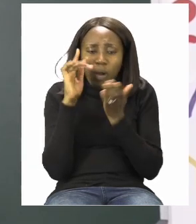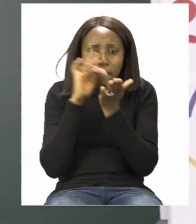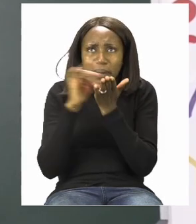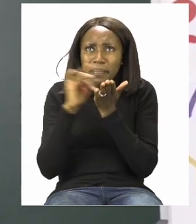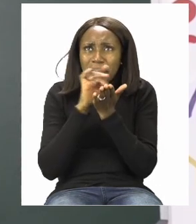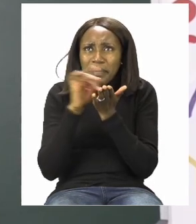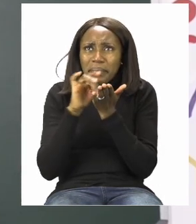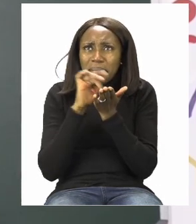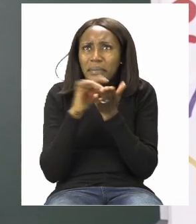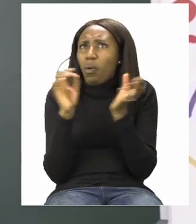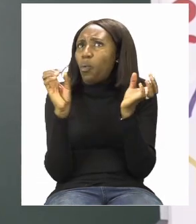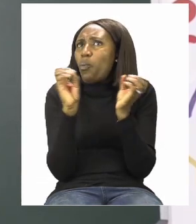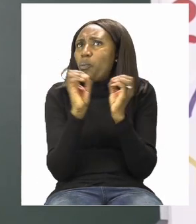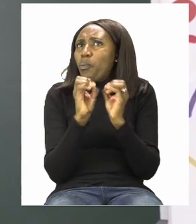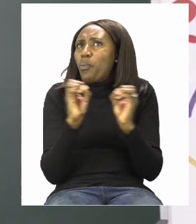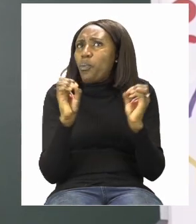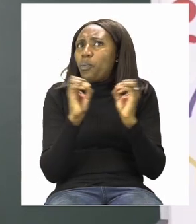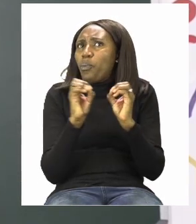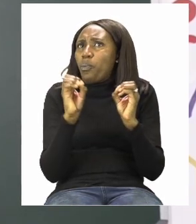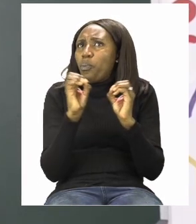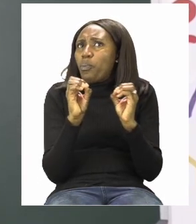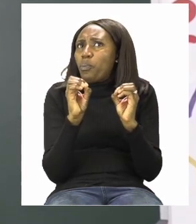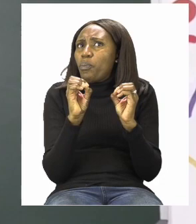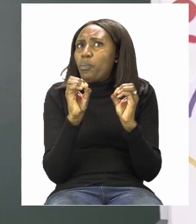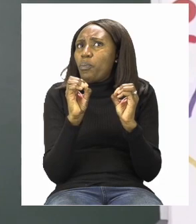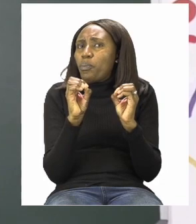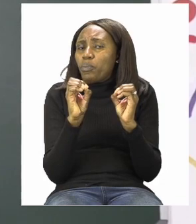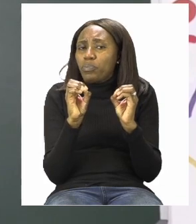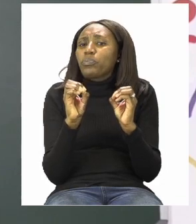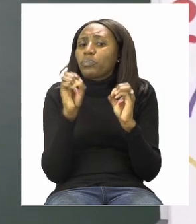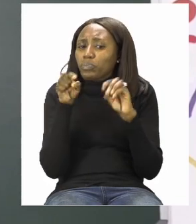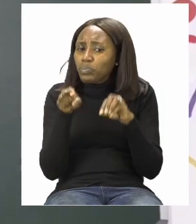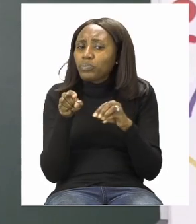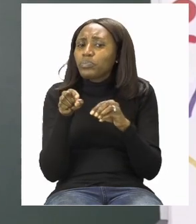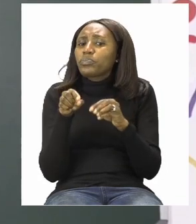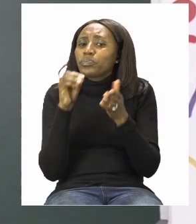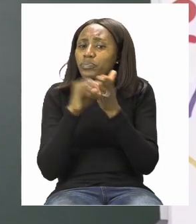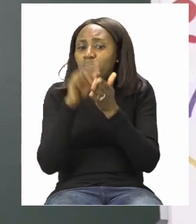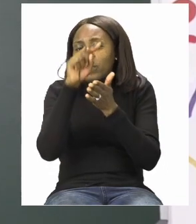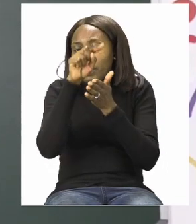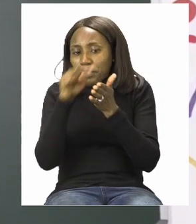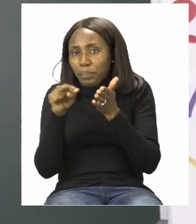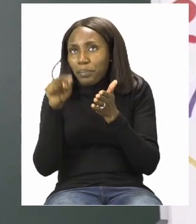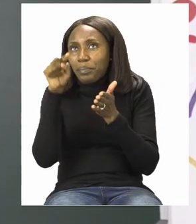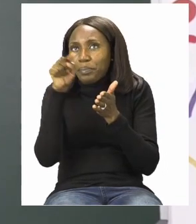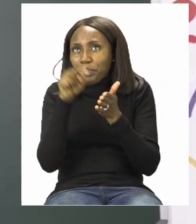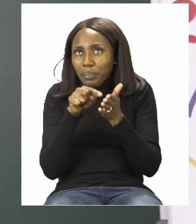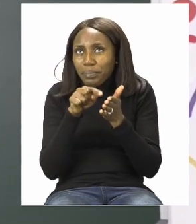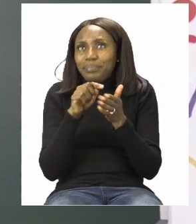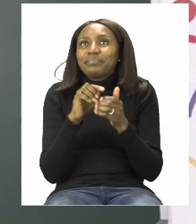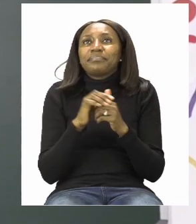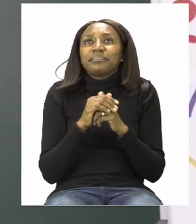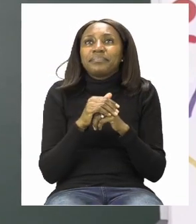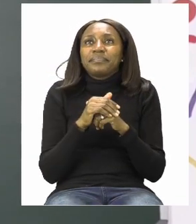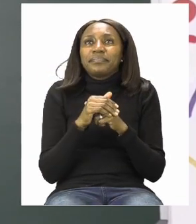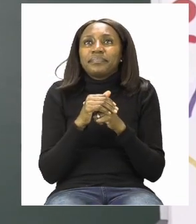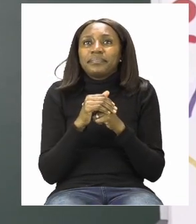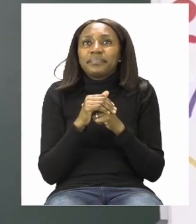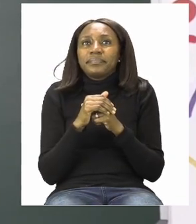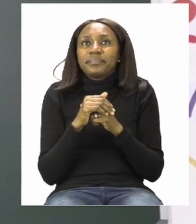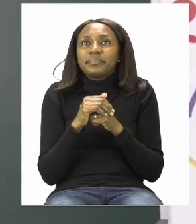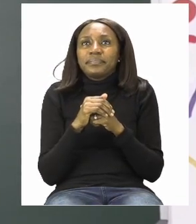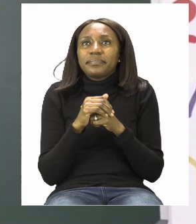calculator is missing from the second picture. So it's going to be your job to make a